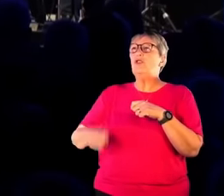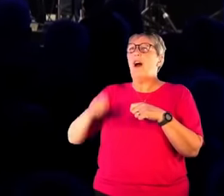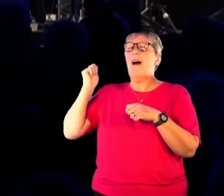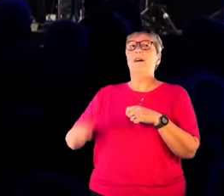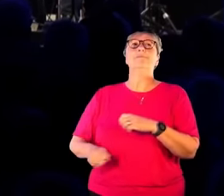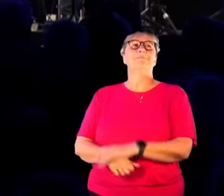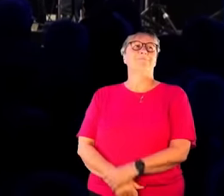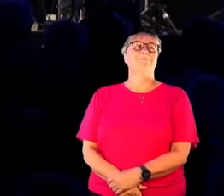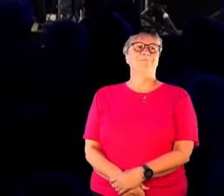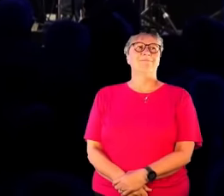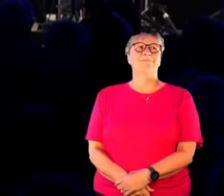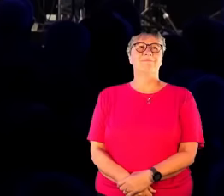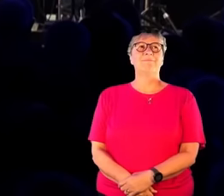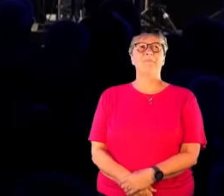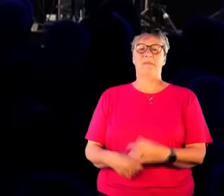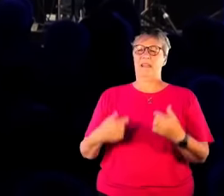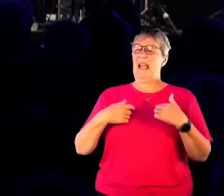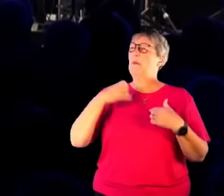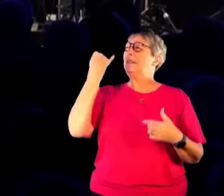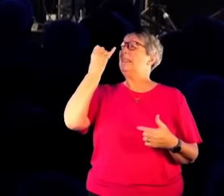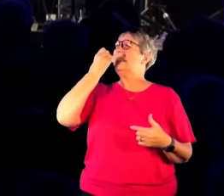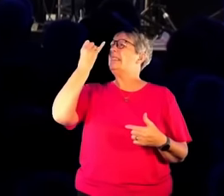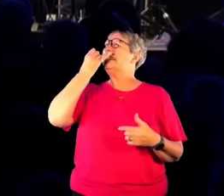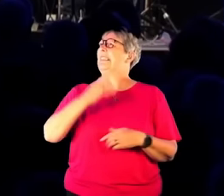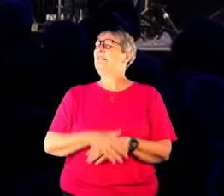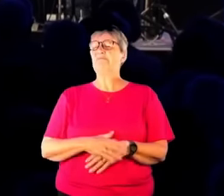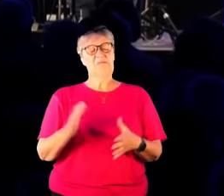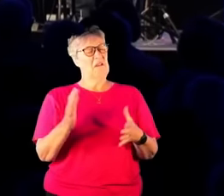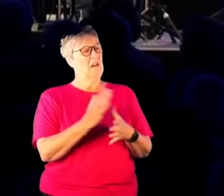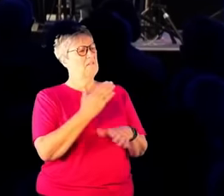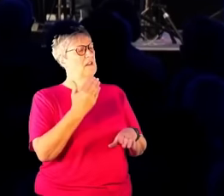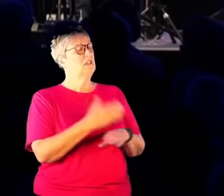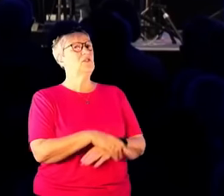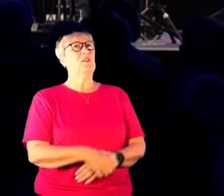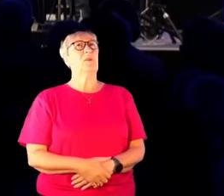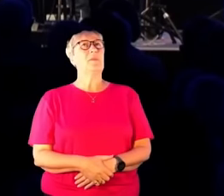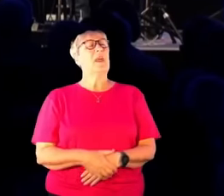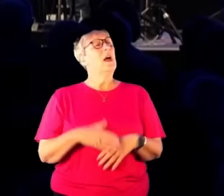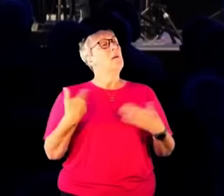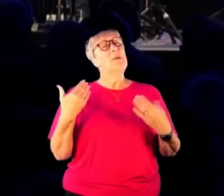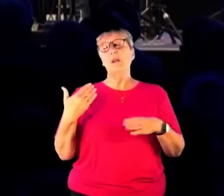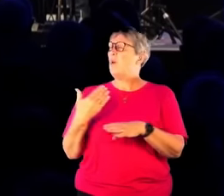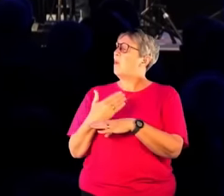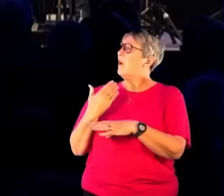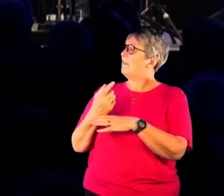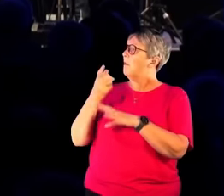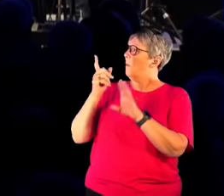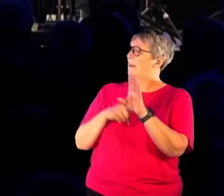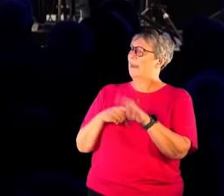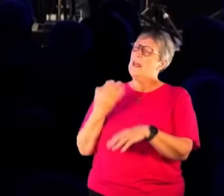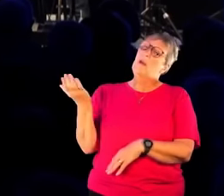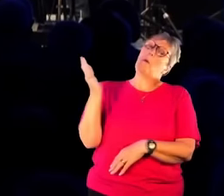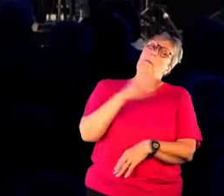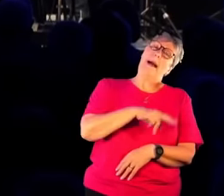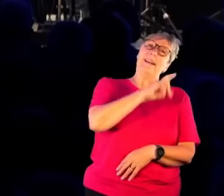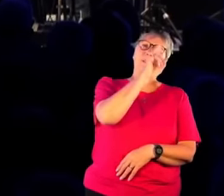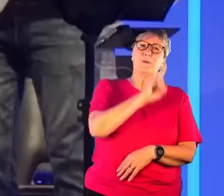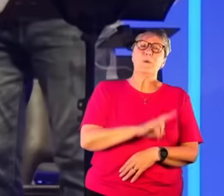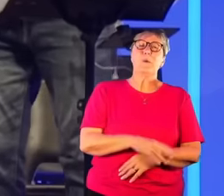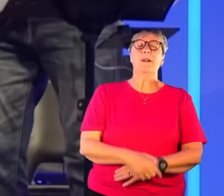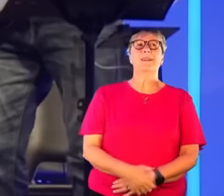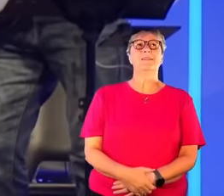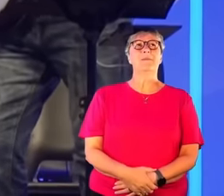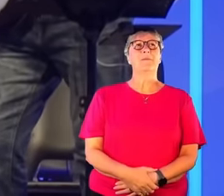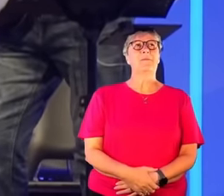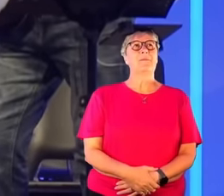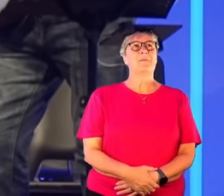good. Yeah. When I was 16, that was my first job. Excellent. I only did it for a year and then I actually went back to school.